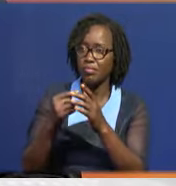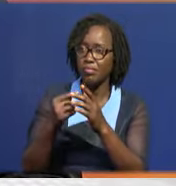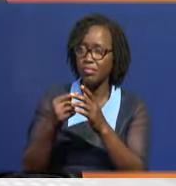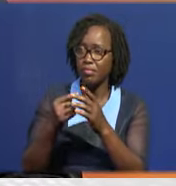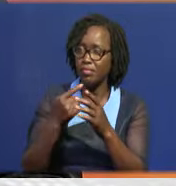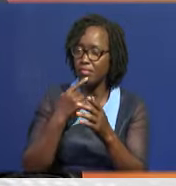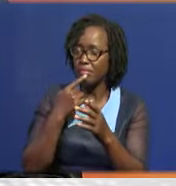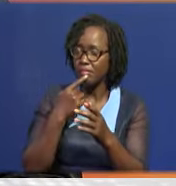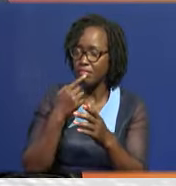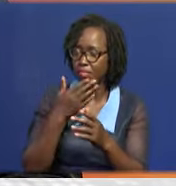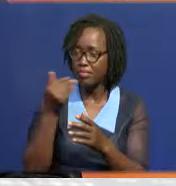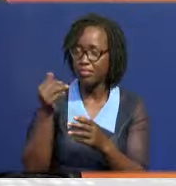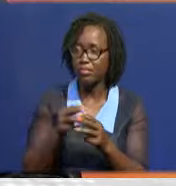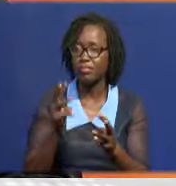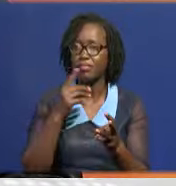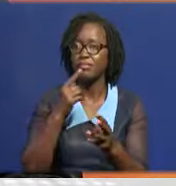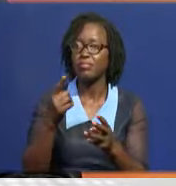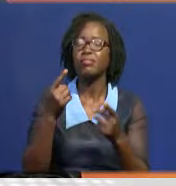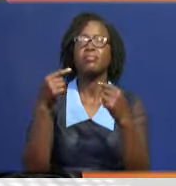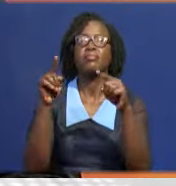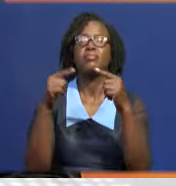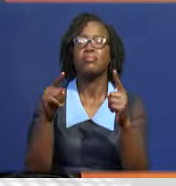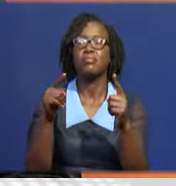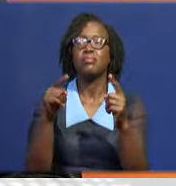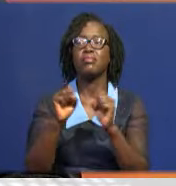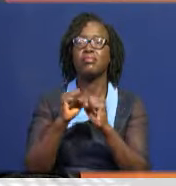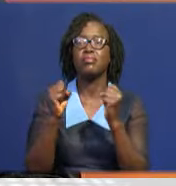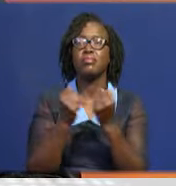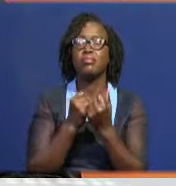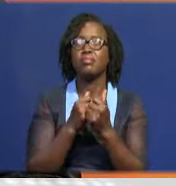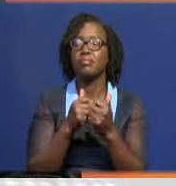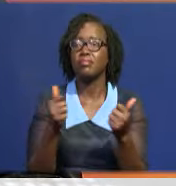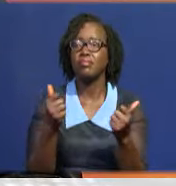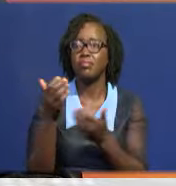assuring everyone prosperity in terms of social well-being and economic well-being.